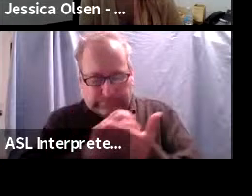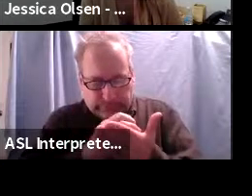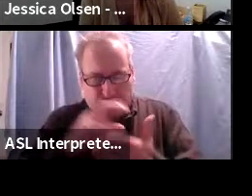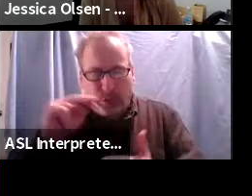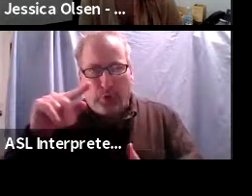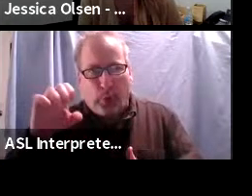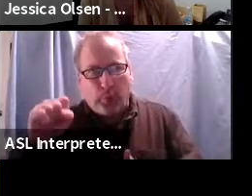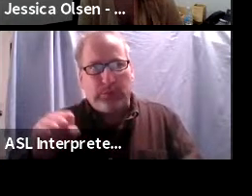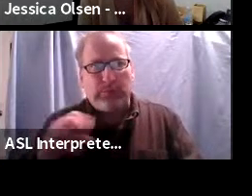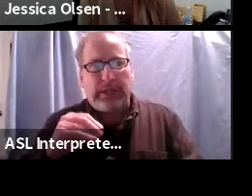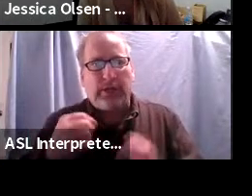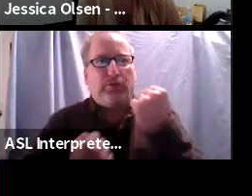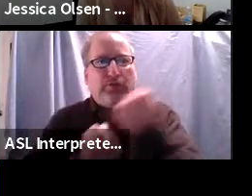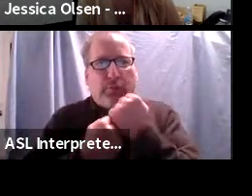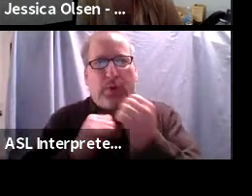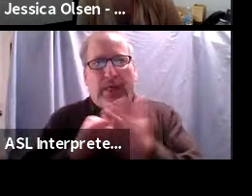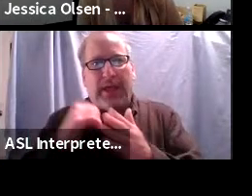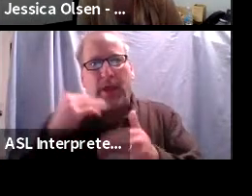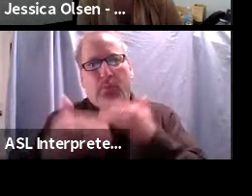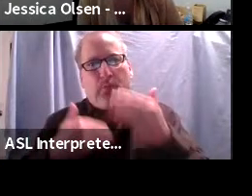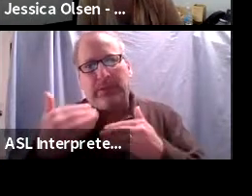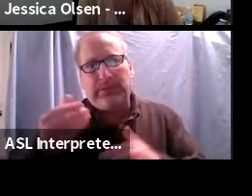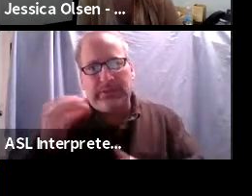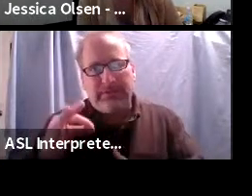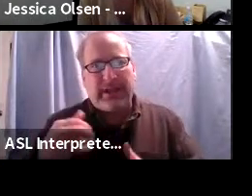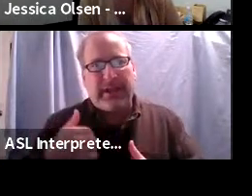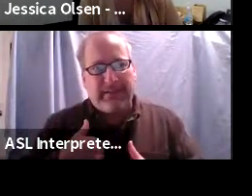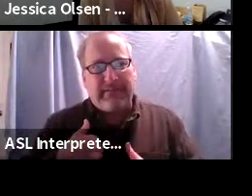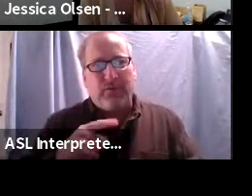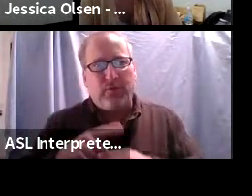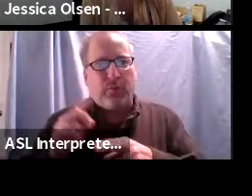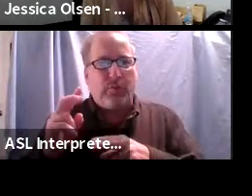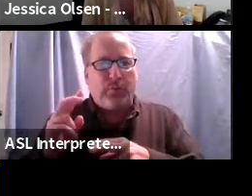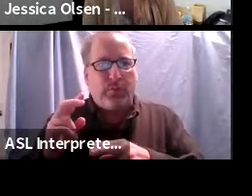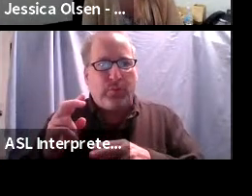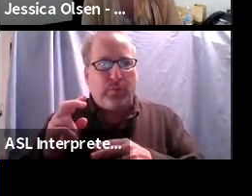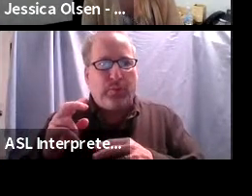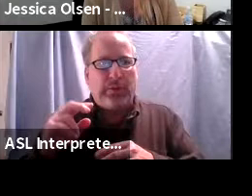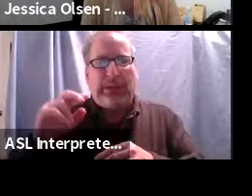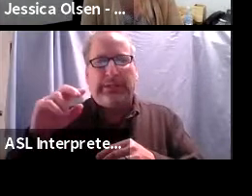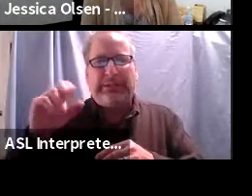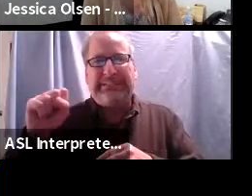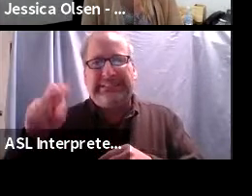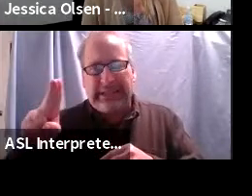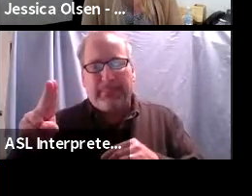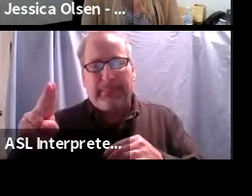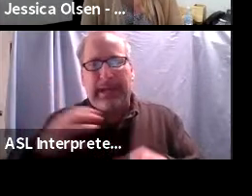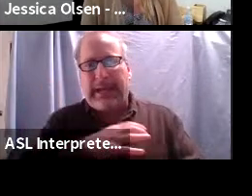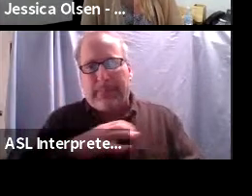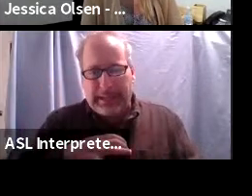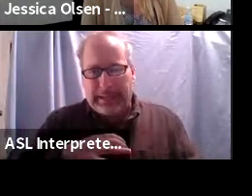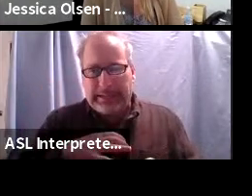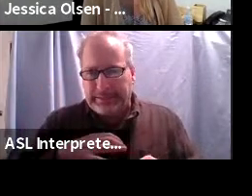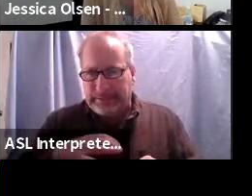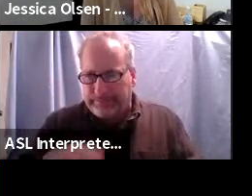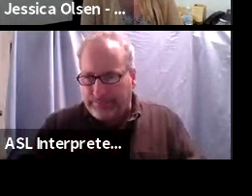just supporting the process of having these subcommittees officially unfold.